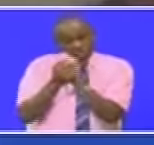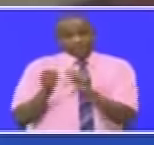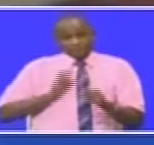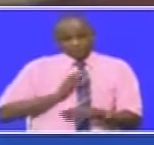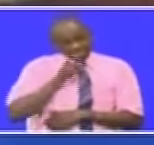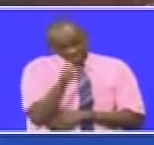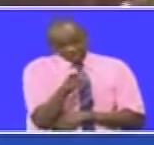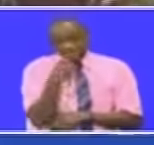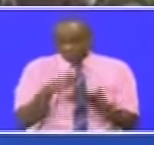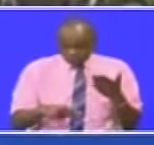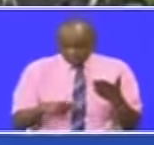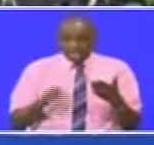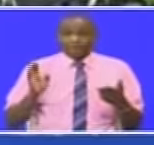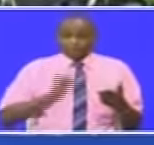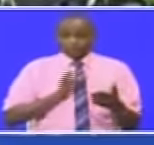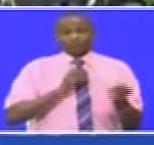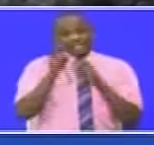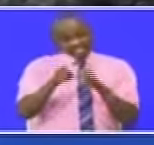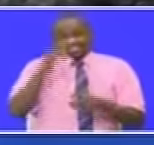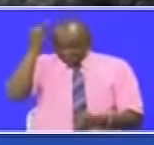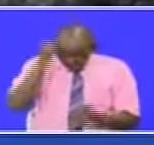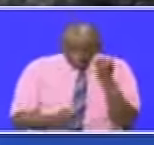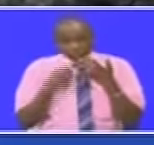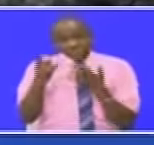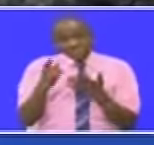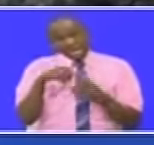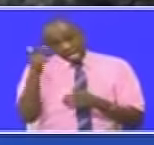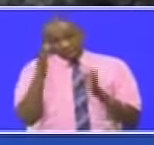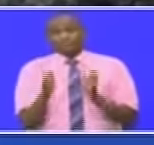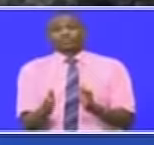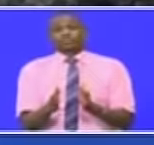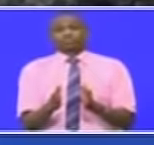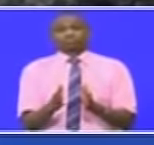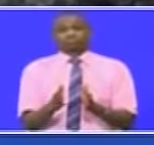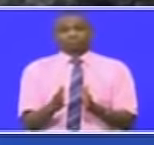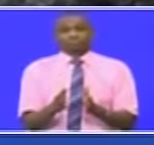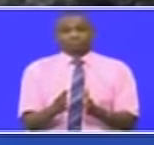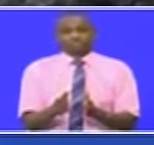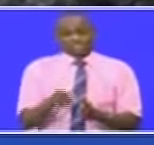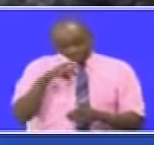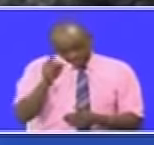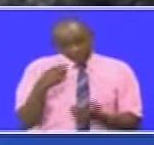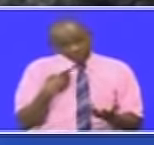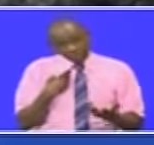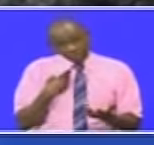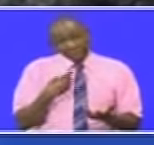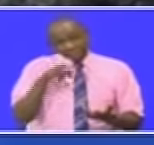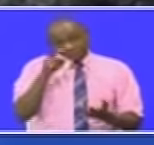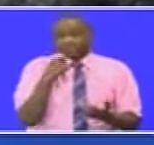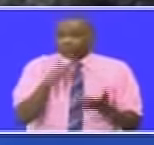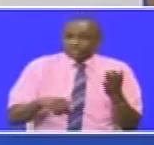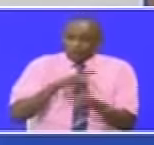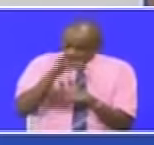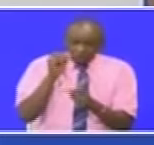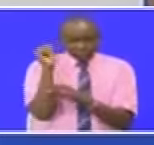is suspect, as the board of directors has the final say in any matter relating to the agency. The NIB that is tasked with overseeing